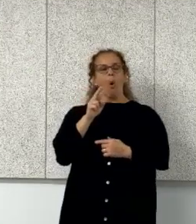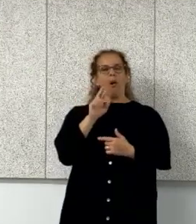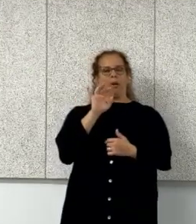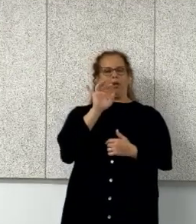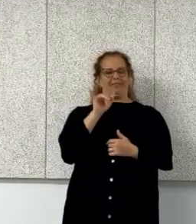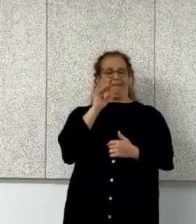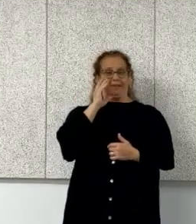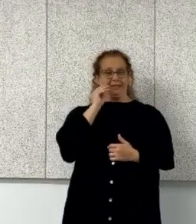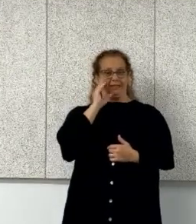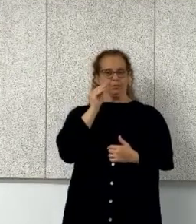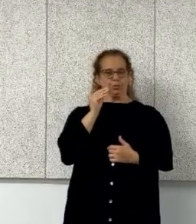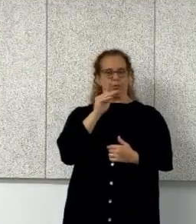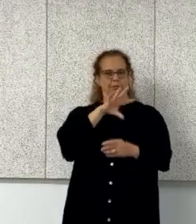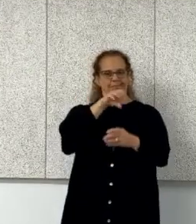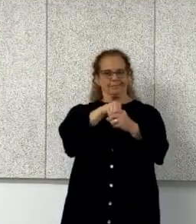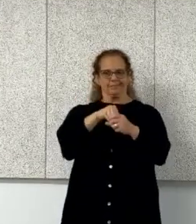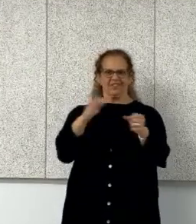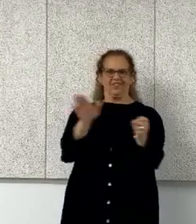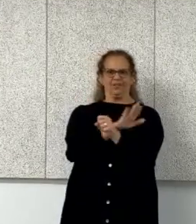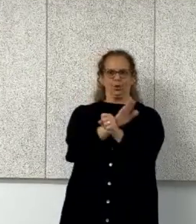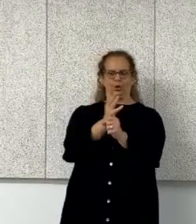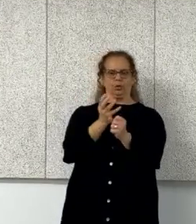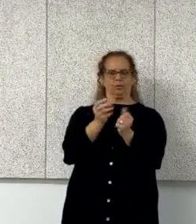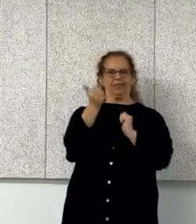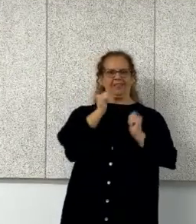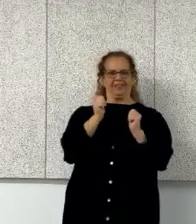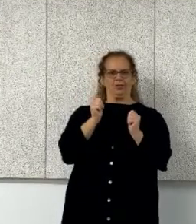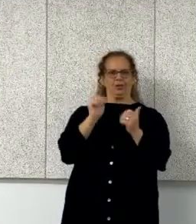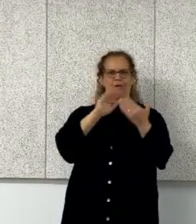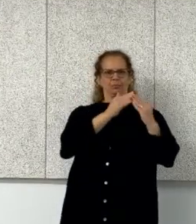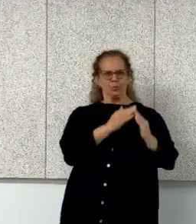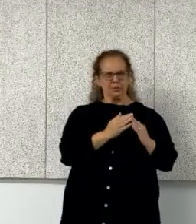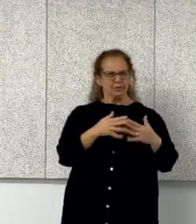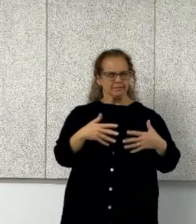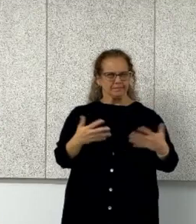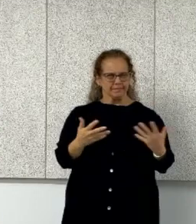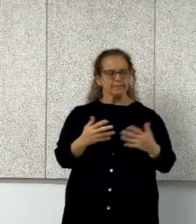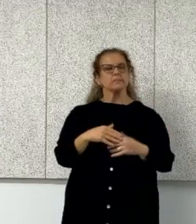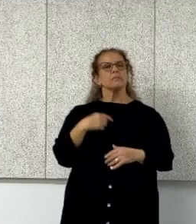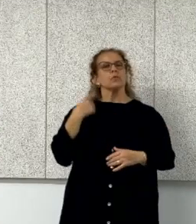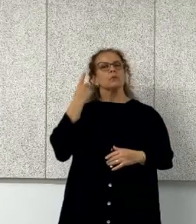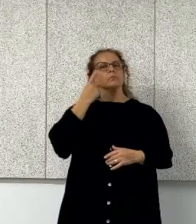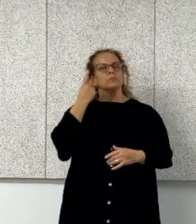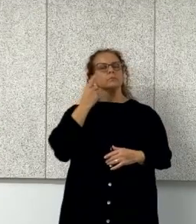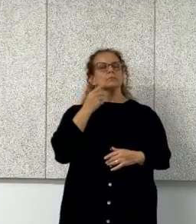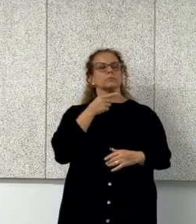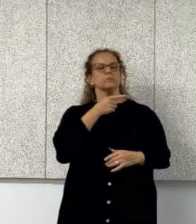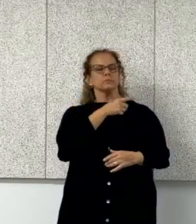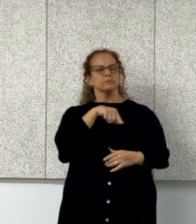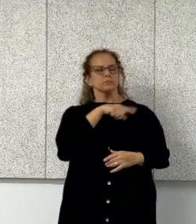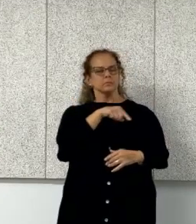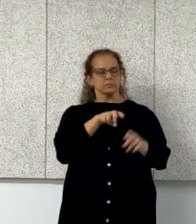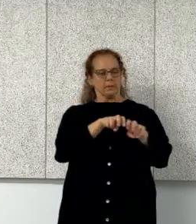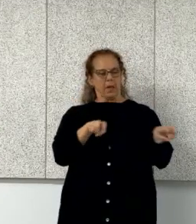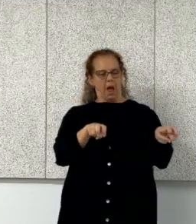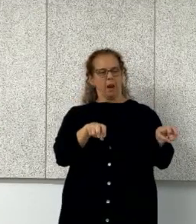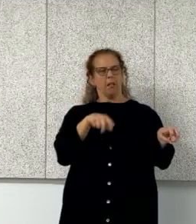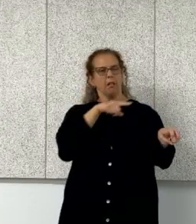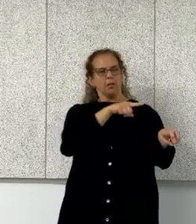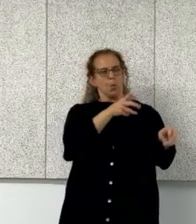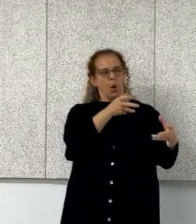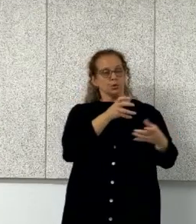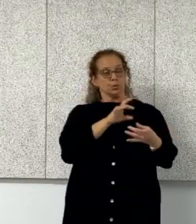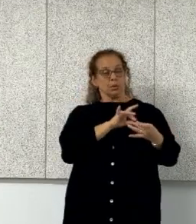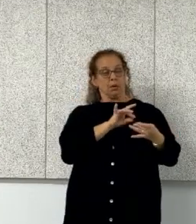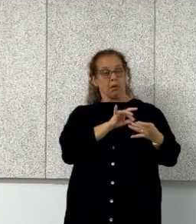new normal, if that's actually a thing that we can say. So I wonder if we can start by asking anybody who wants to